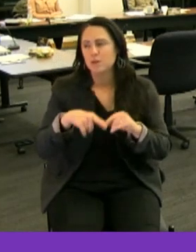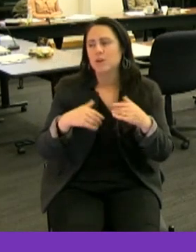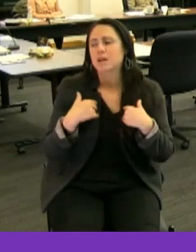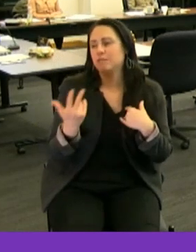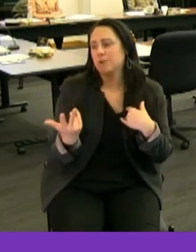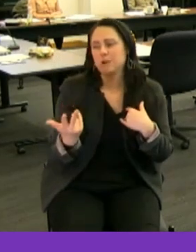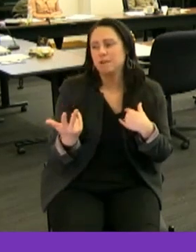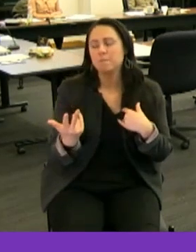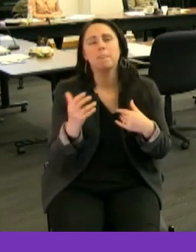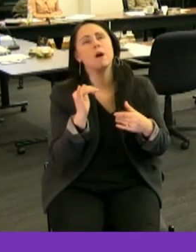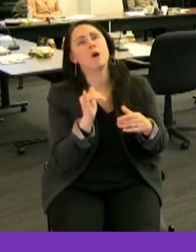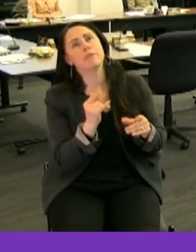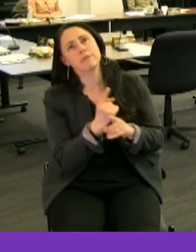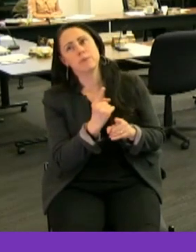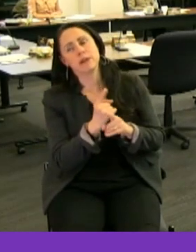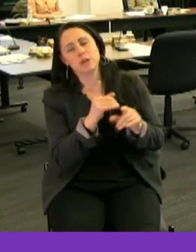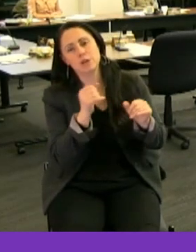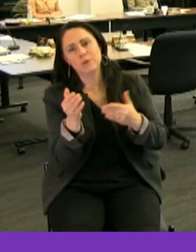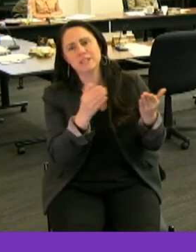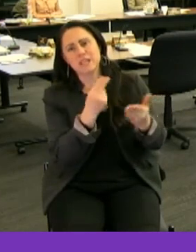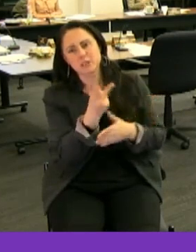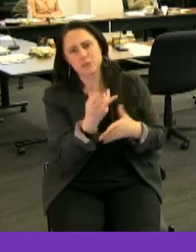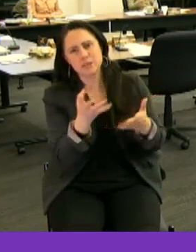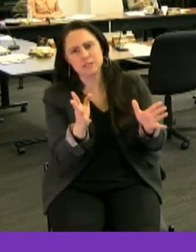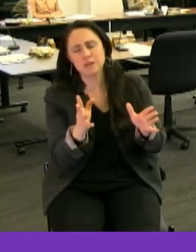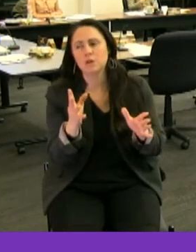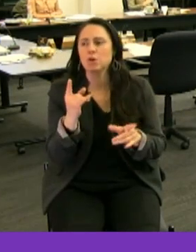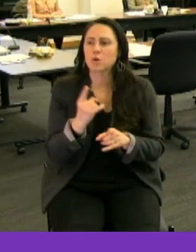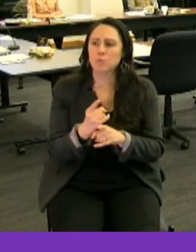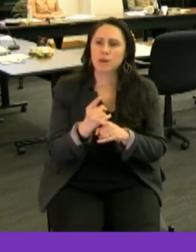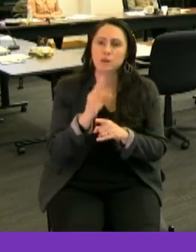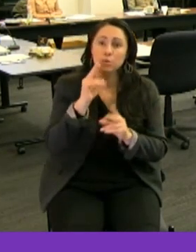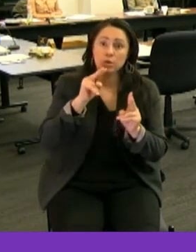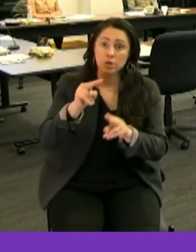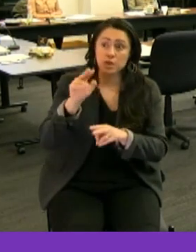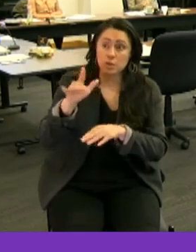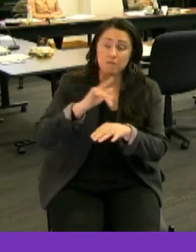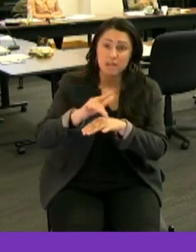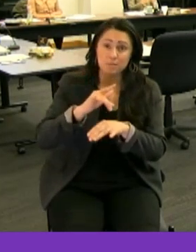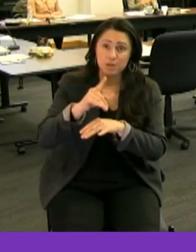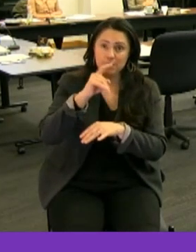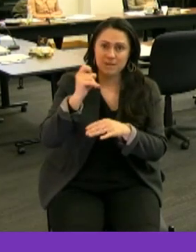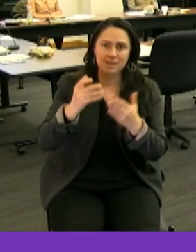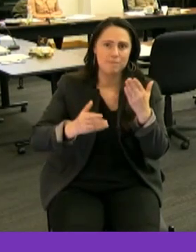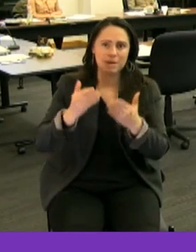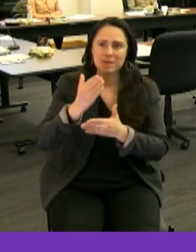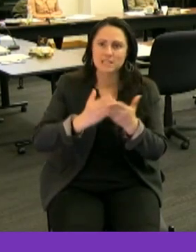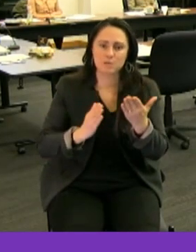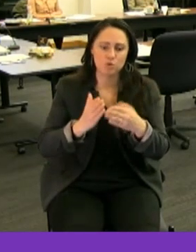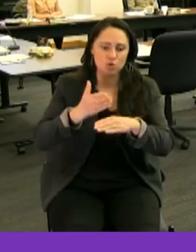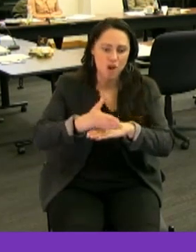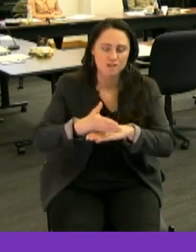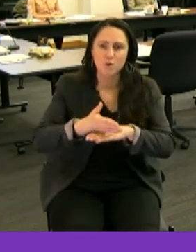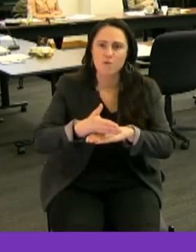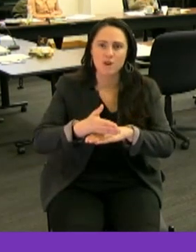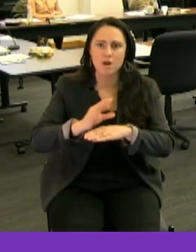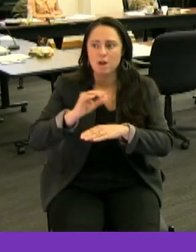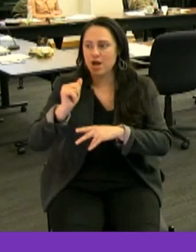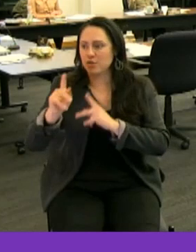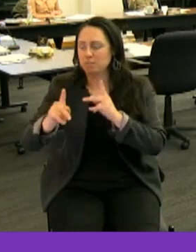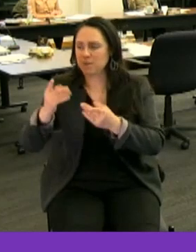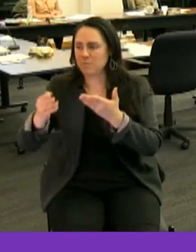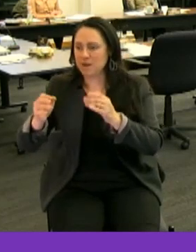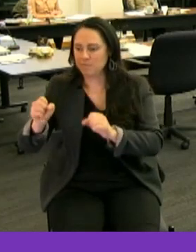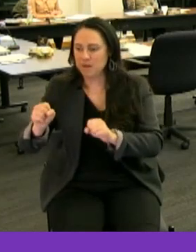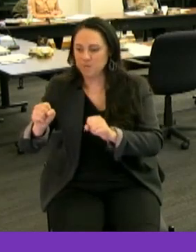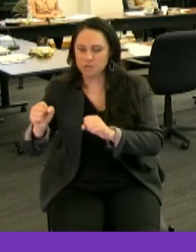that's right. So you could take 2 and that's it. Right, that's what we said. We're going to look at your availability because there may be some crossover and others might be able to,